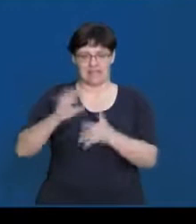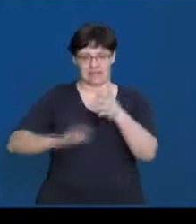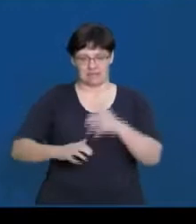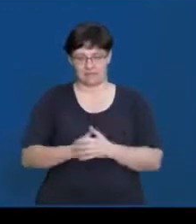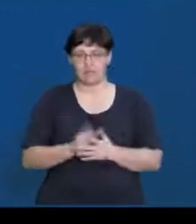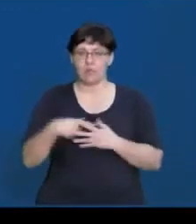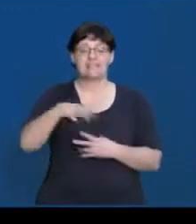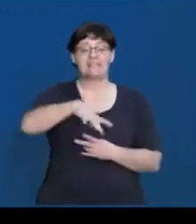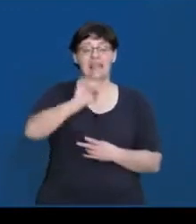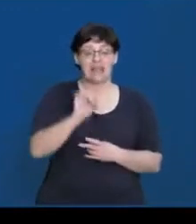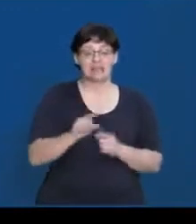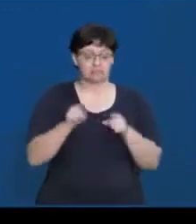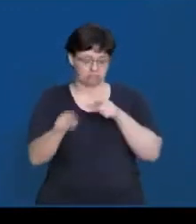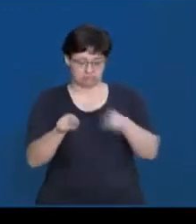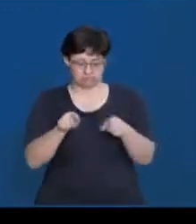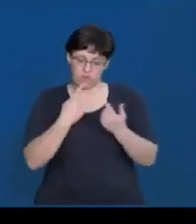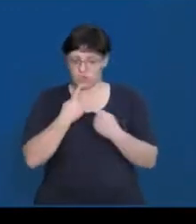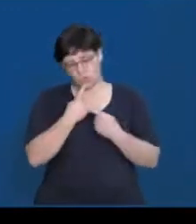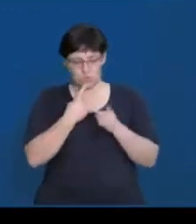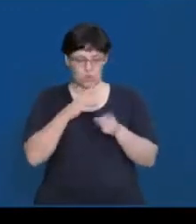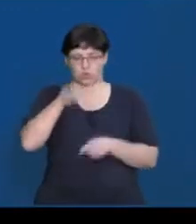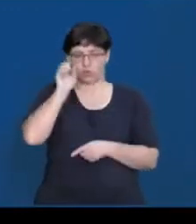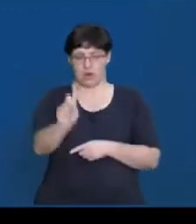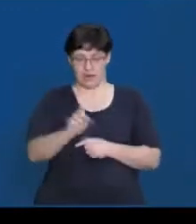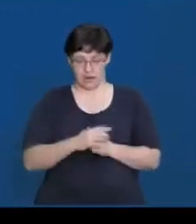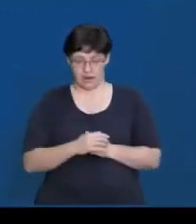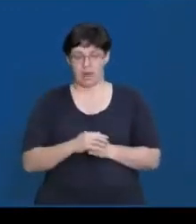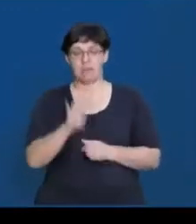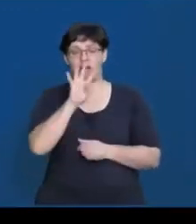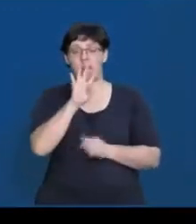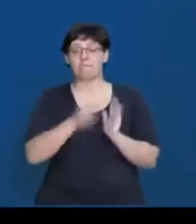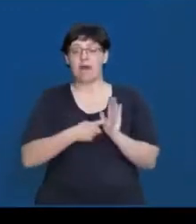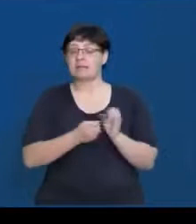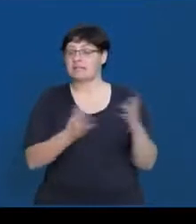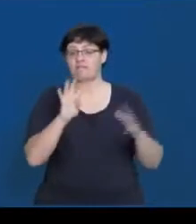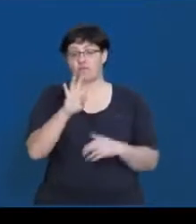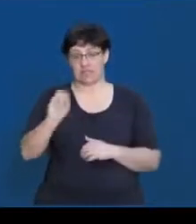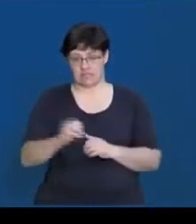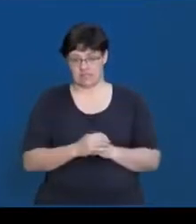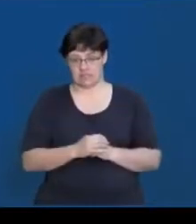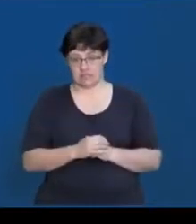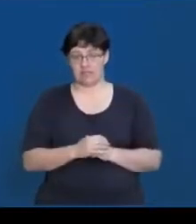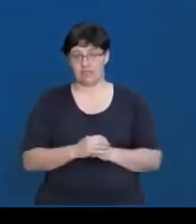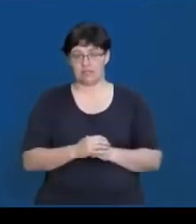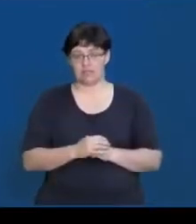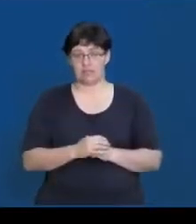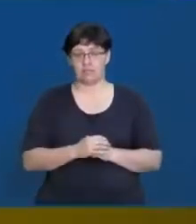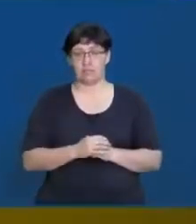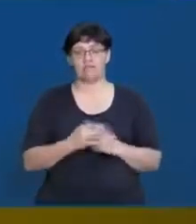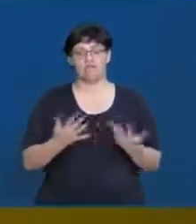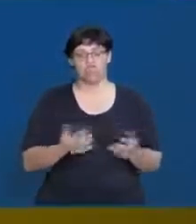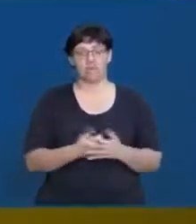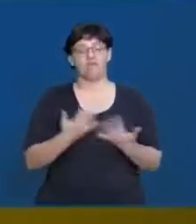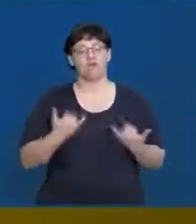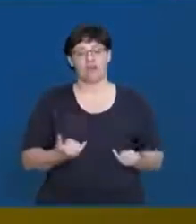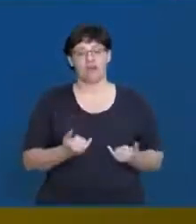C. You need to select one of the 2 essays, and then 40 marks, you allocate again 30 questions